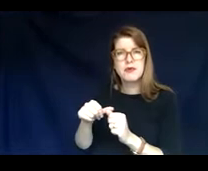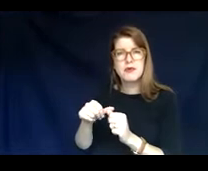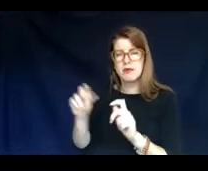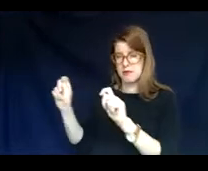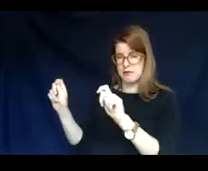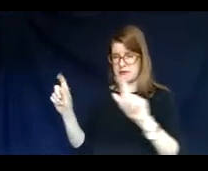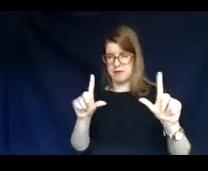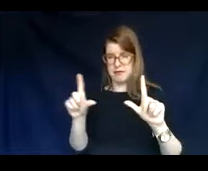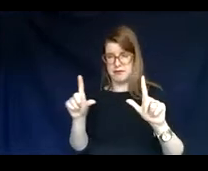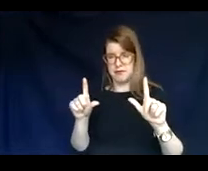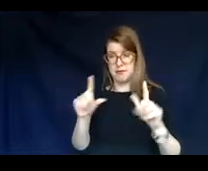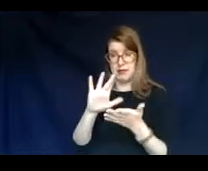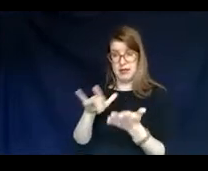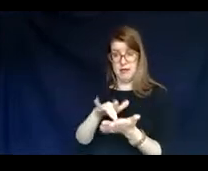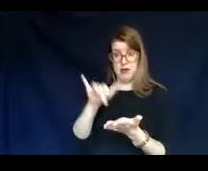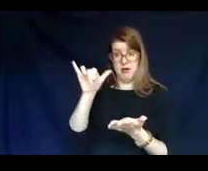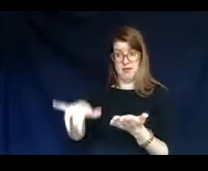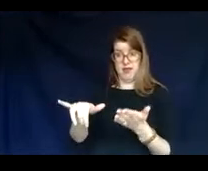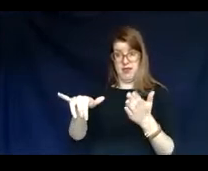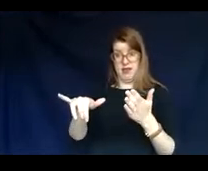During the midst of this assault, and I don't know why,